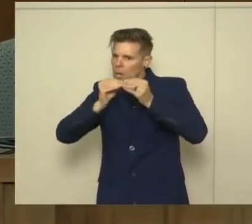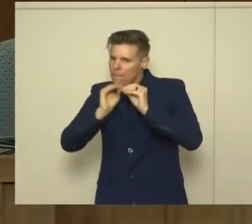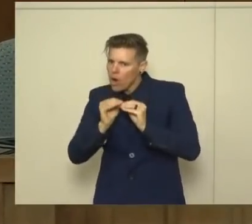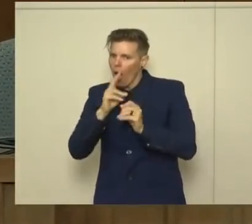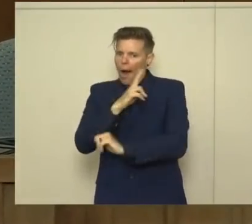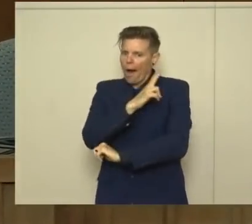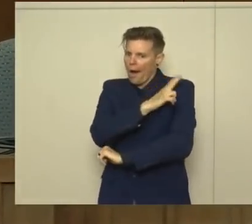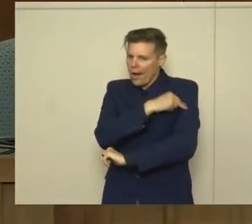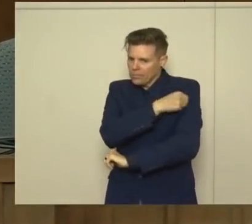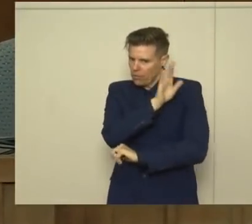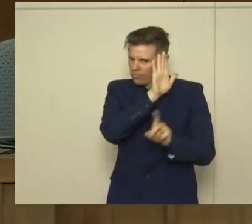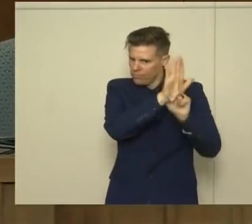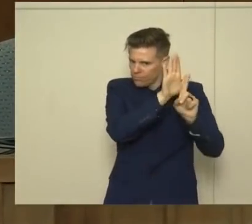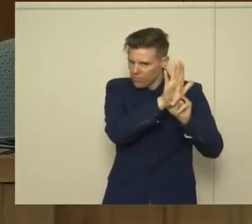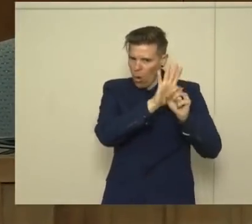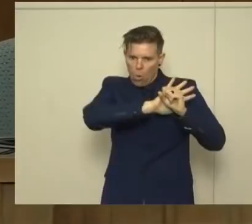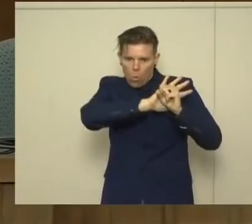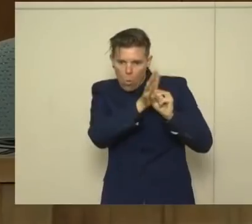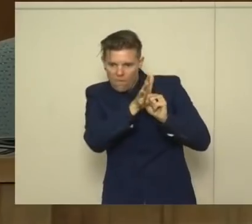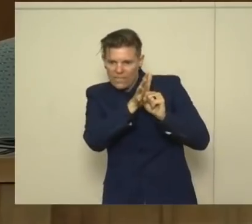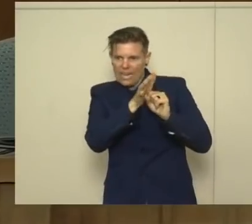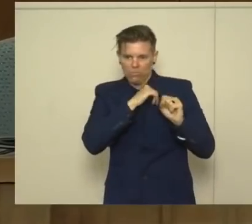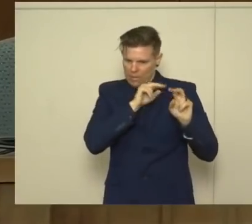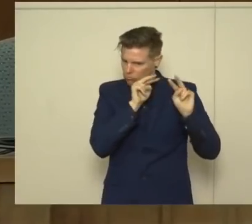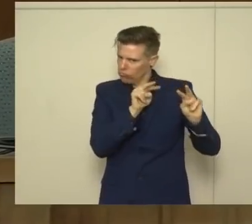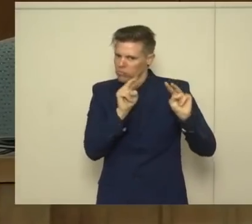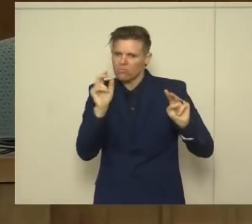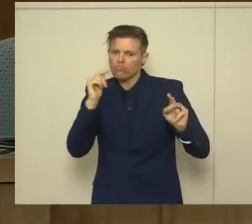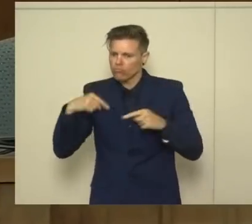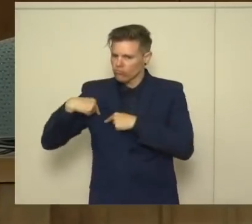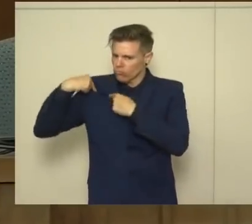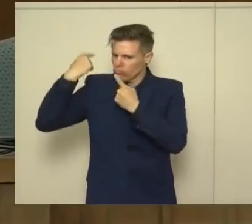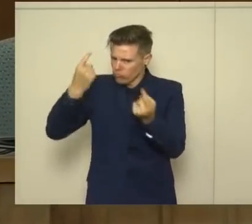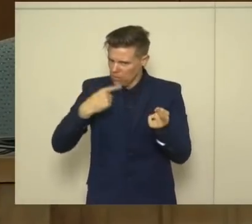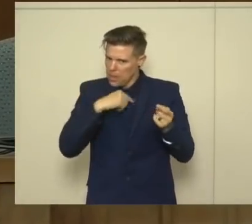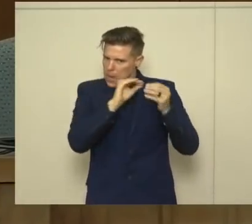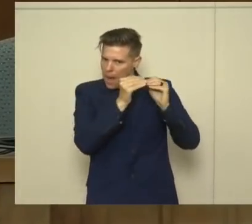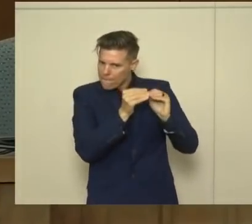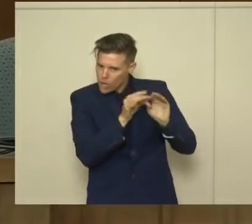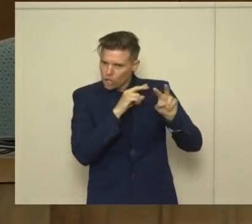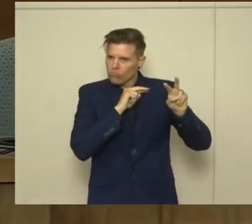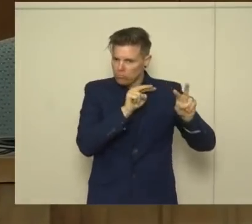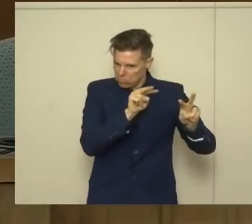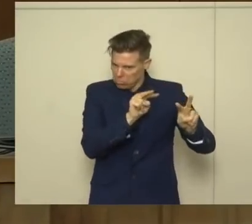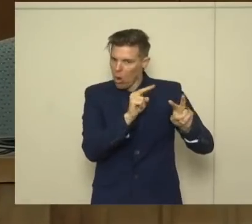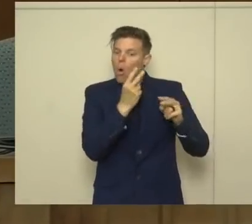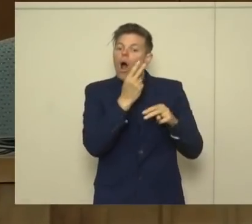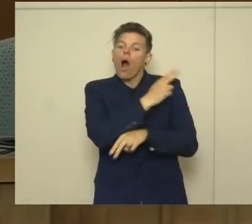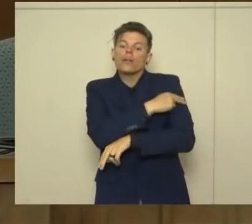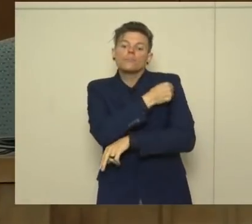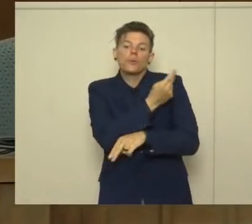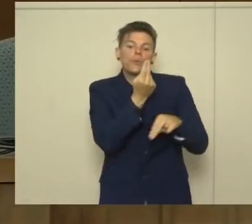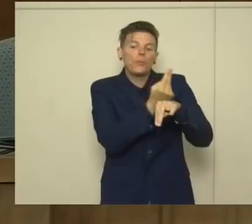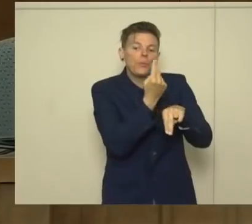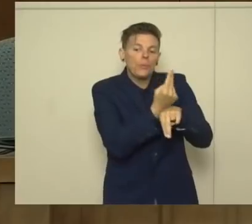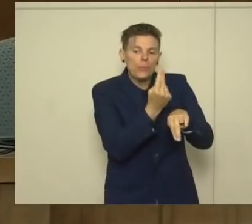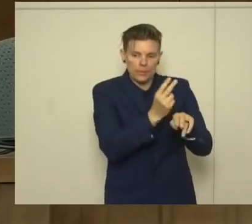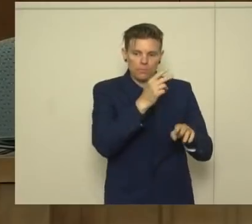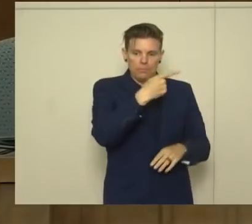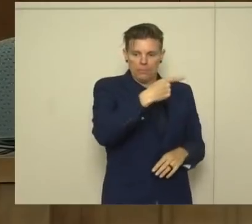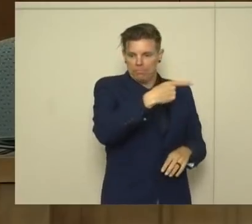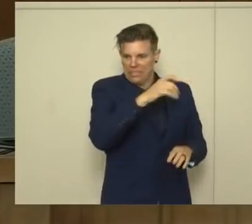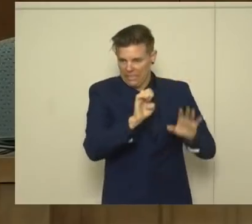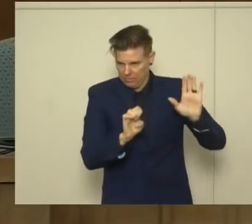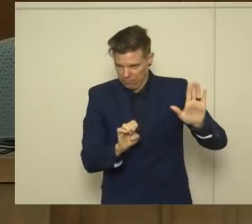that's where we have most of our ICU beds. Also, of course, you need PPE